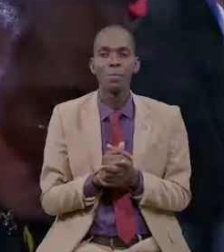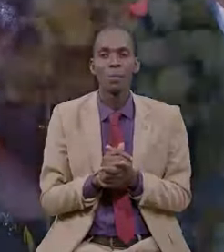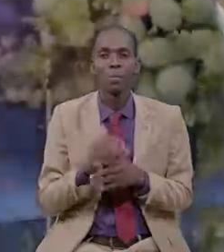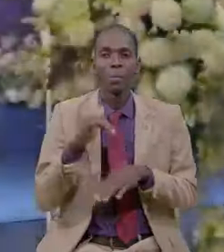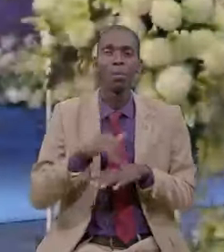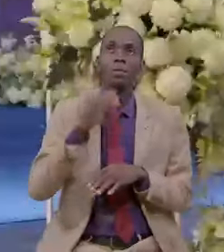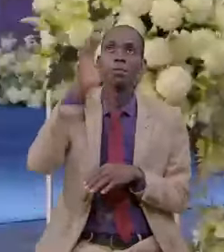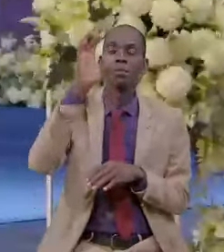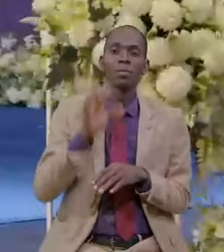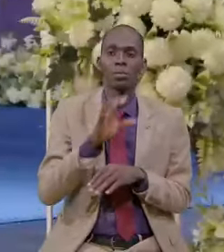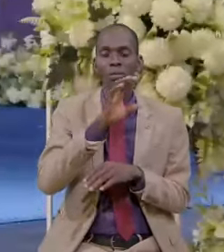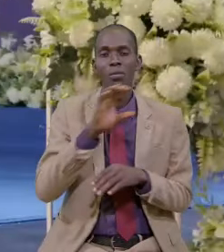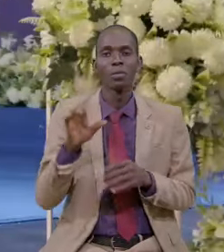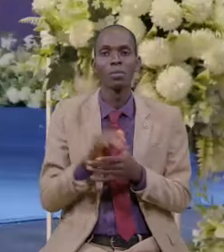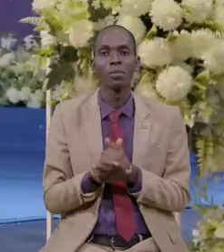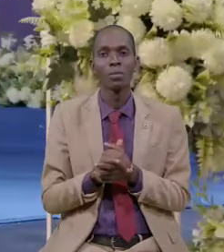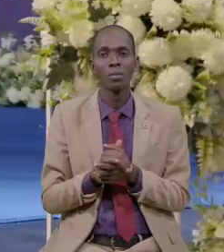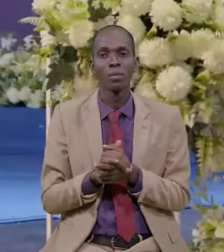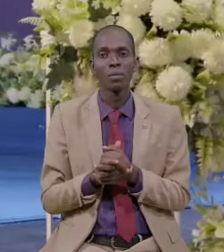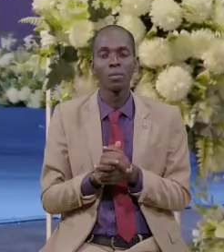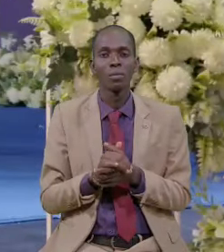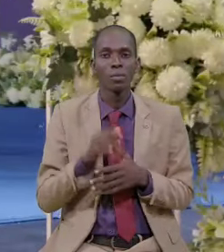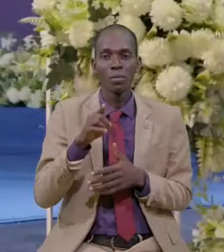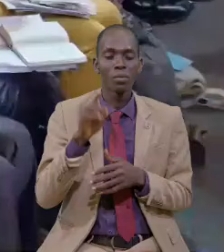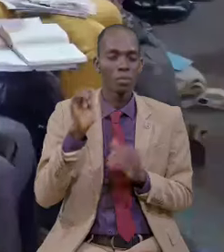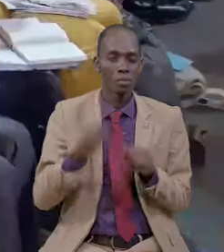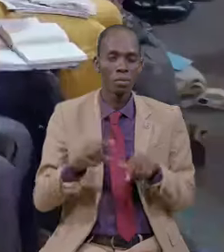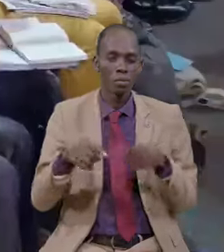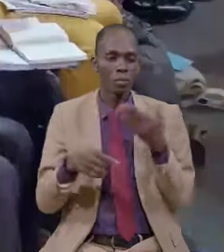Calvary. You can go then in that power.